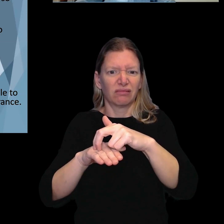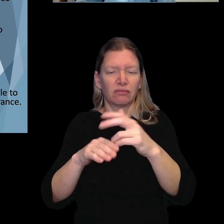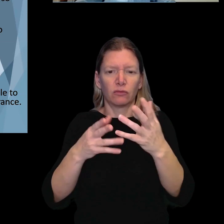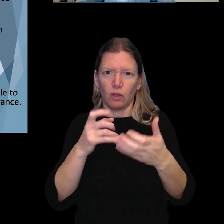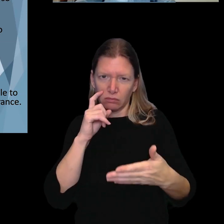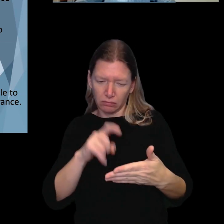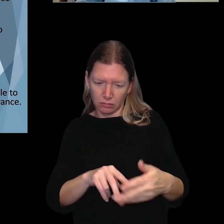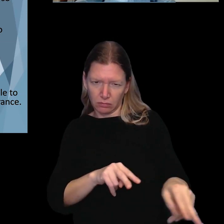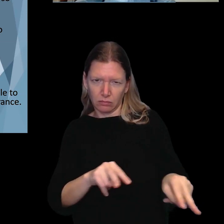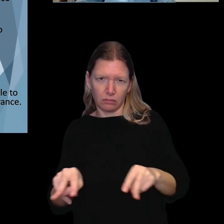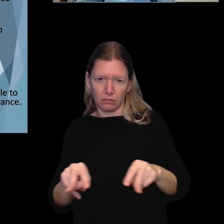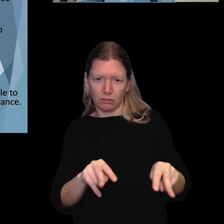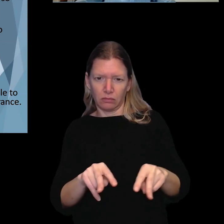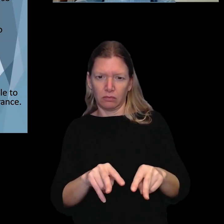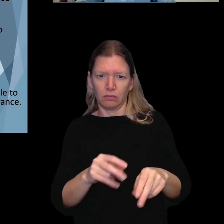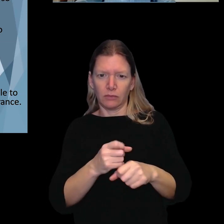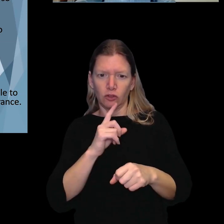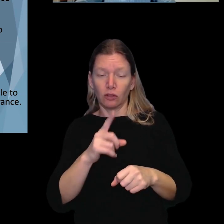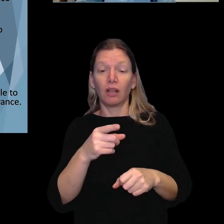the threshold of a doorway.